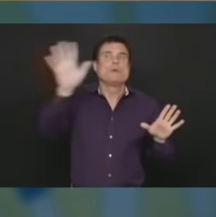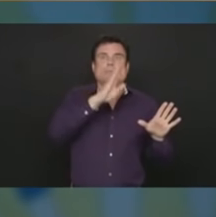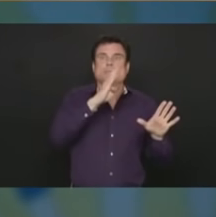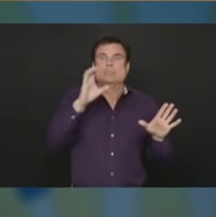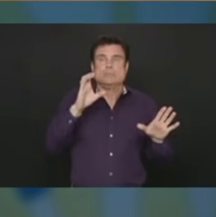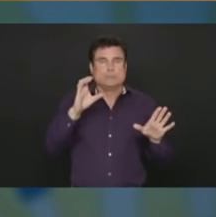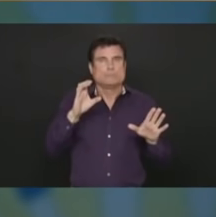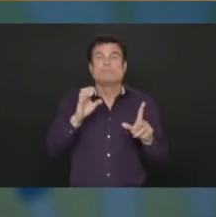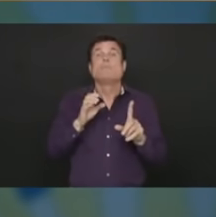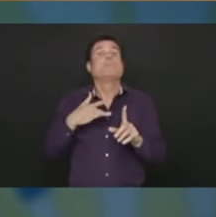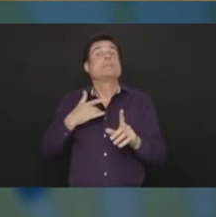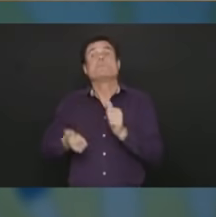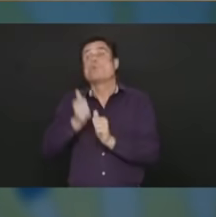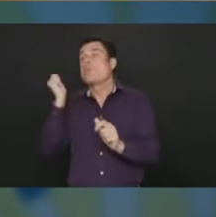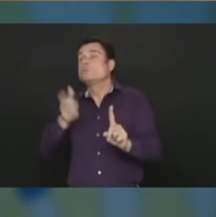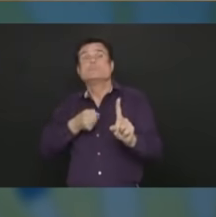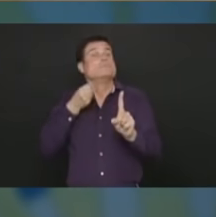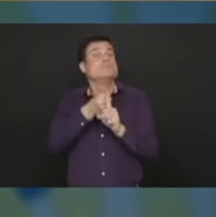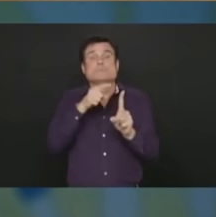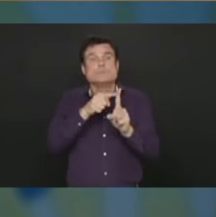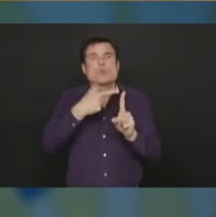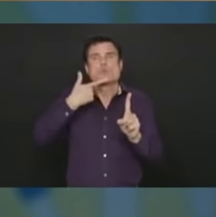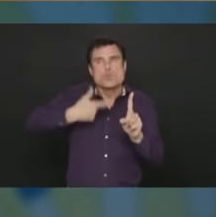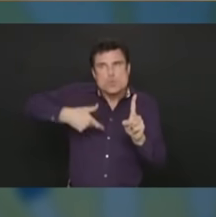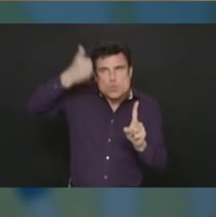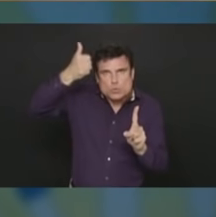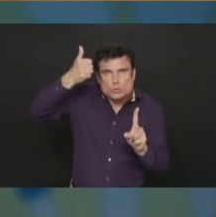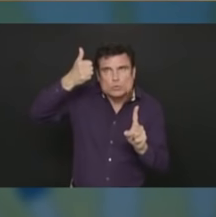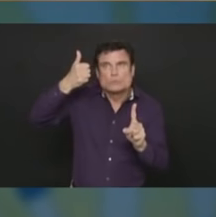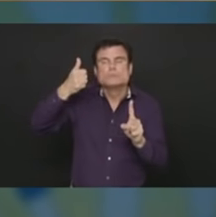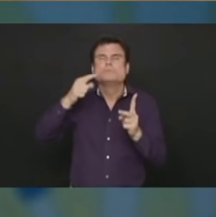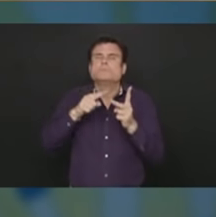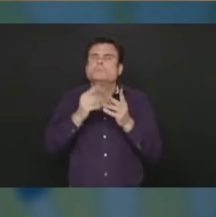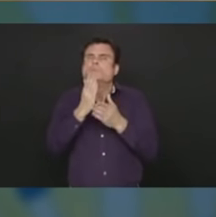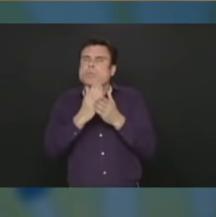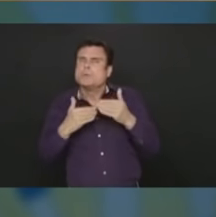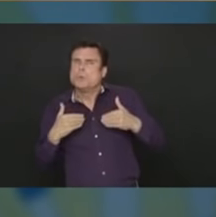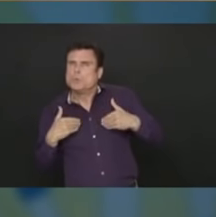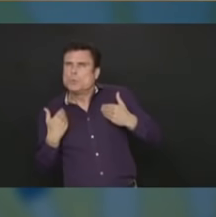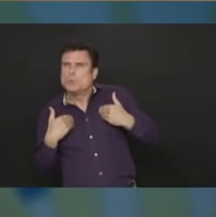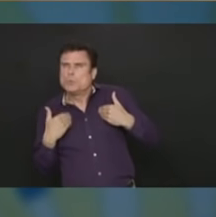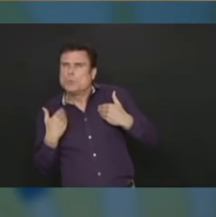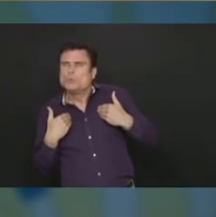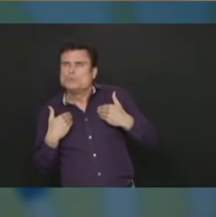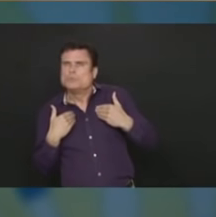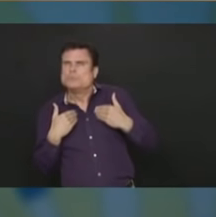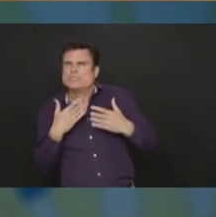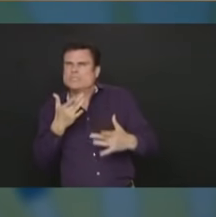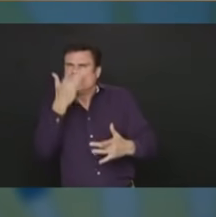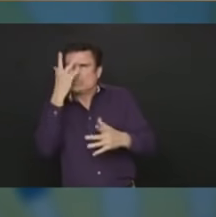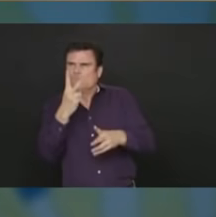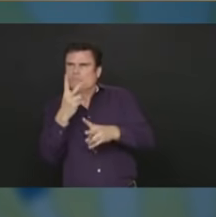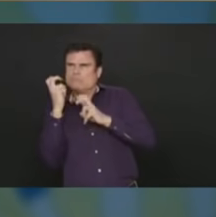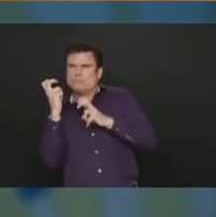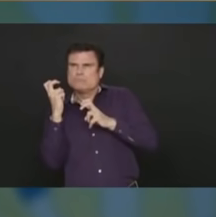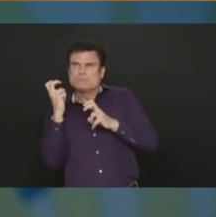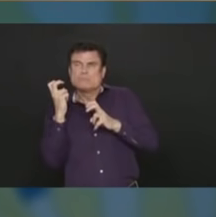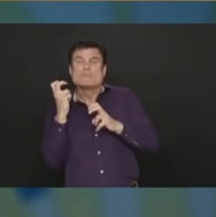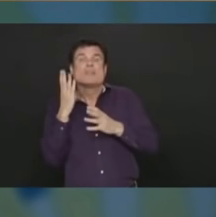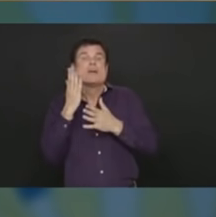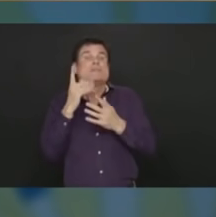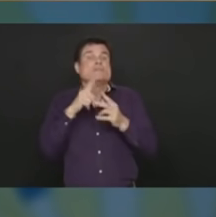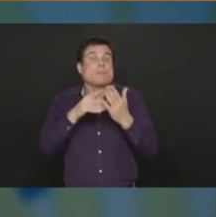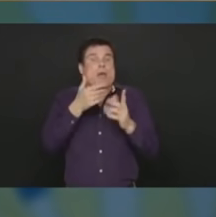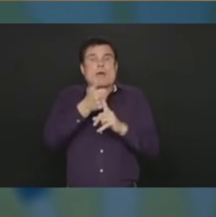underlying illnesses. We also have a significant proportion of our cases who are healthcare workers. And this is what